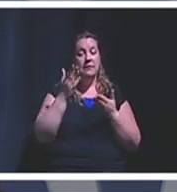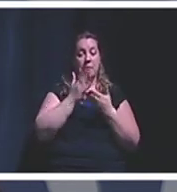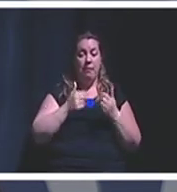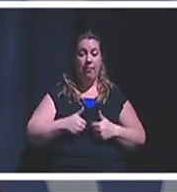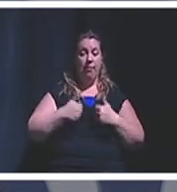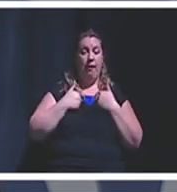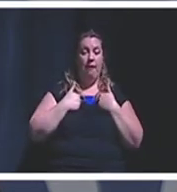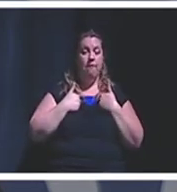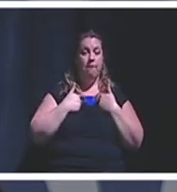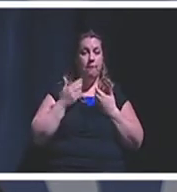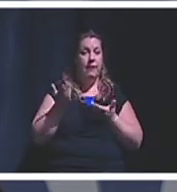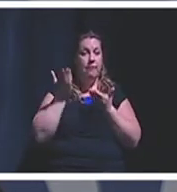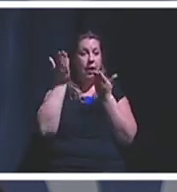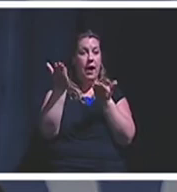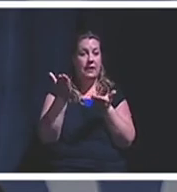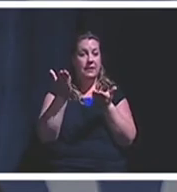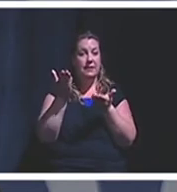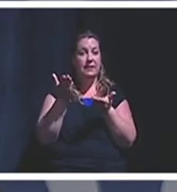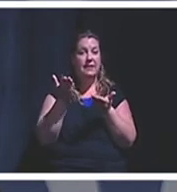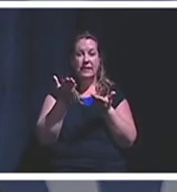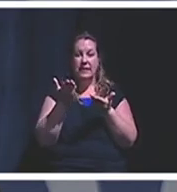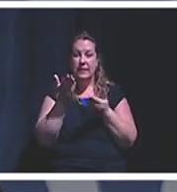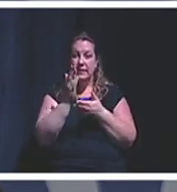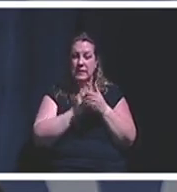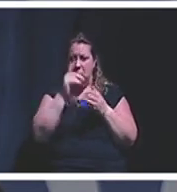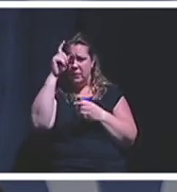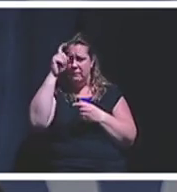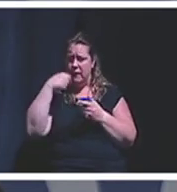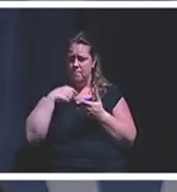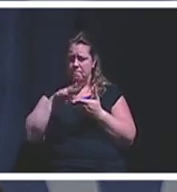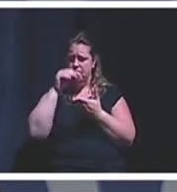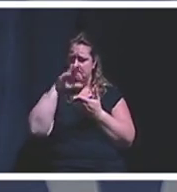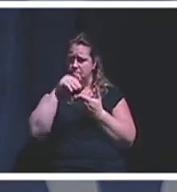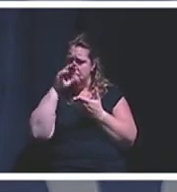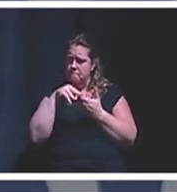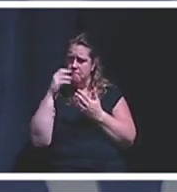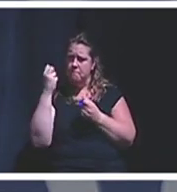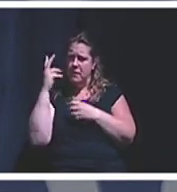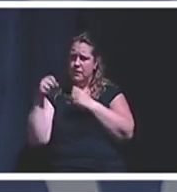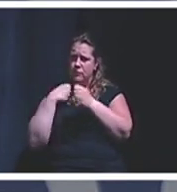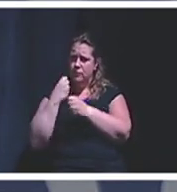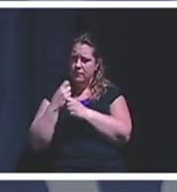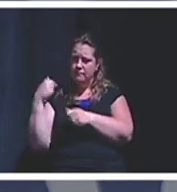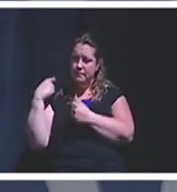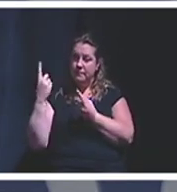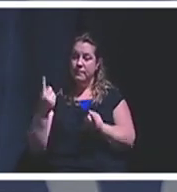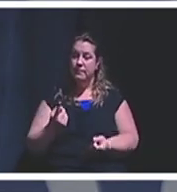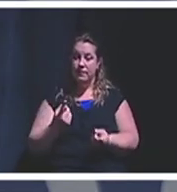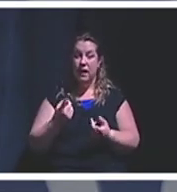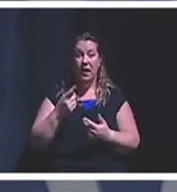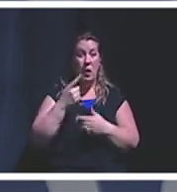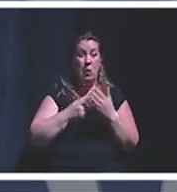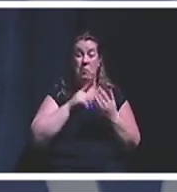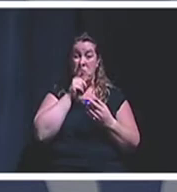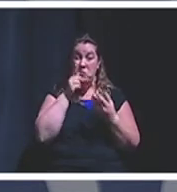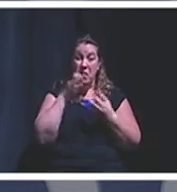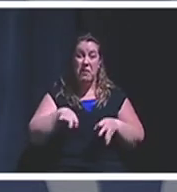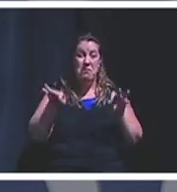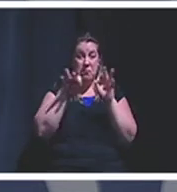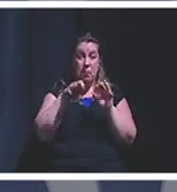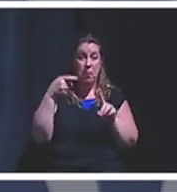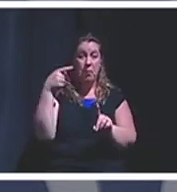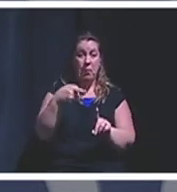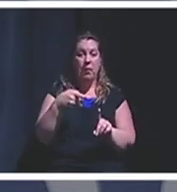wisdom, lessons I've learned, some insight into what really matters, and